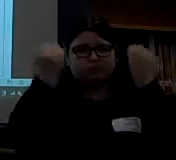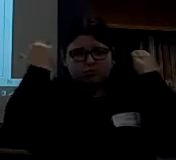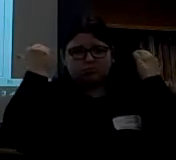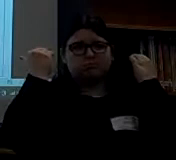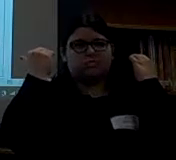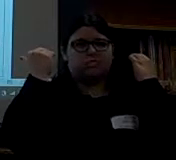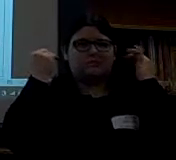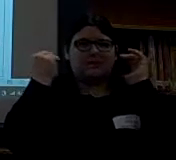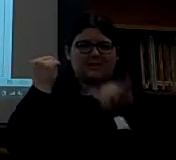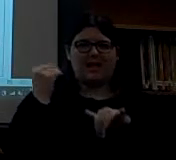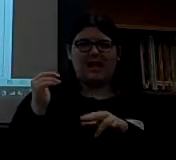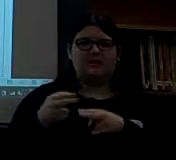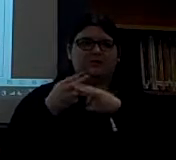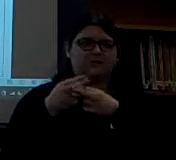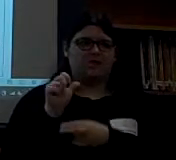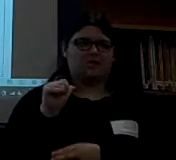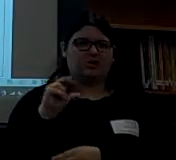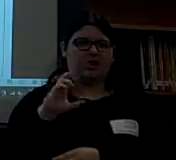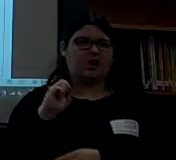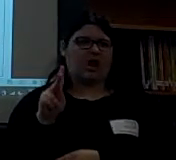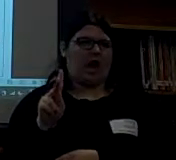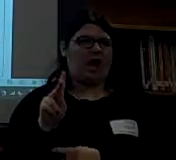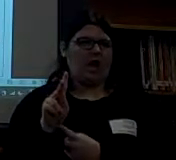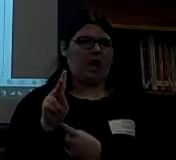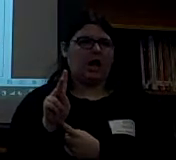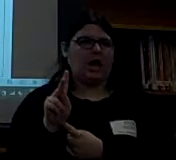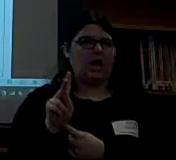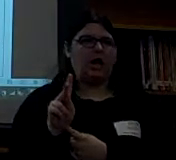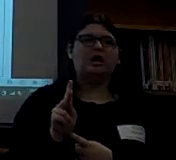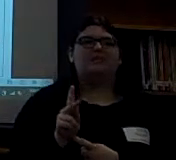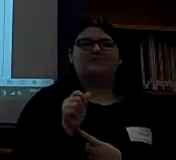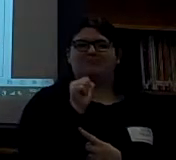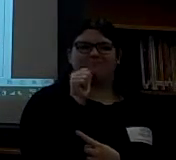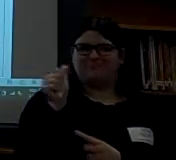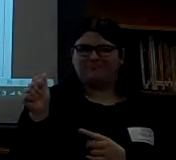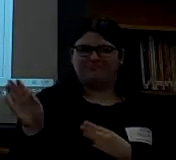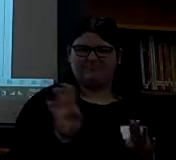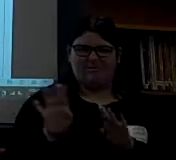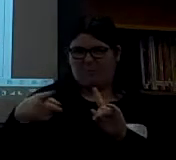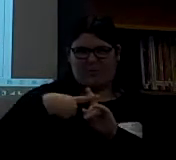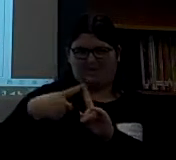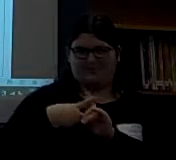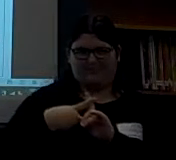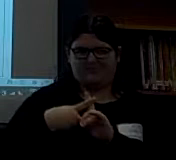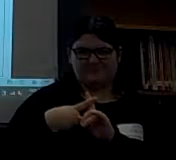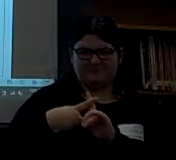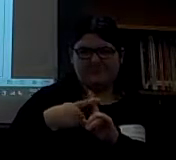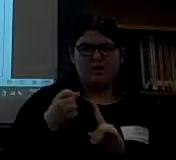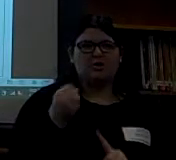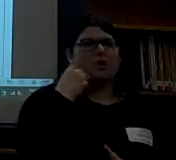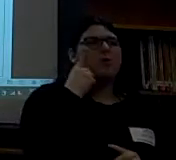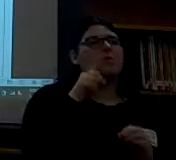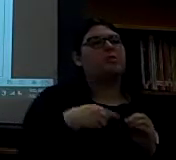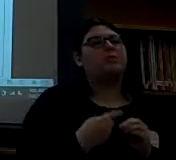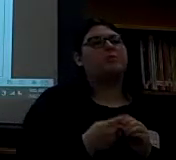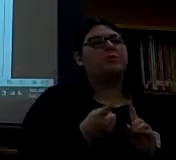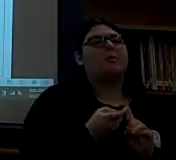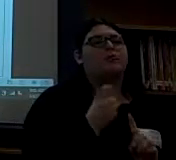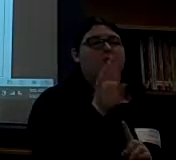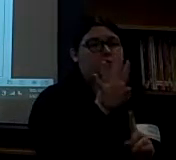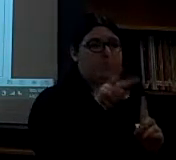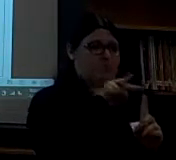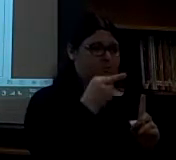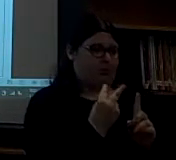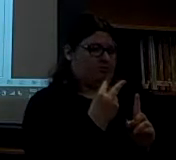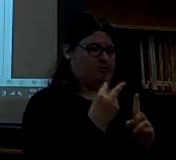overwhelmed. We're in what I call yuck. When we are in yuck, we do not behave positively. So think about this from your